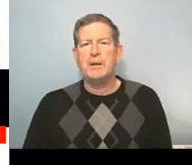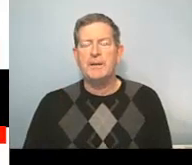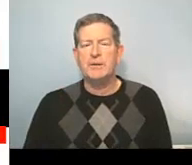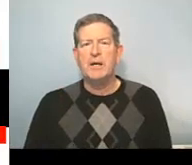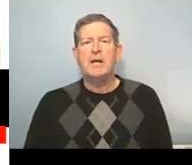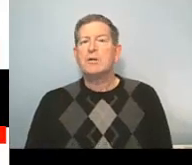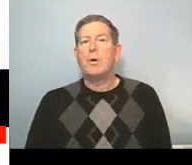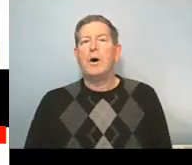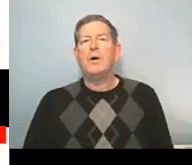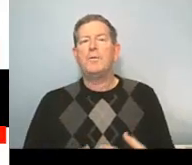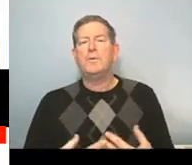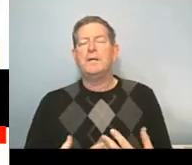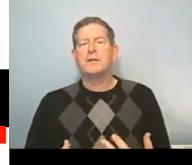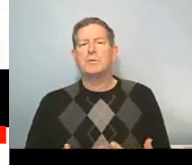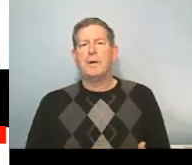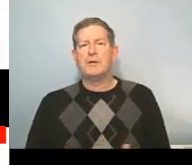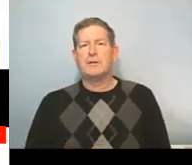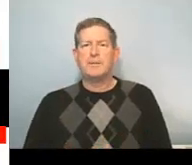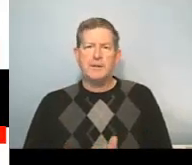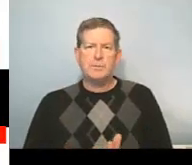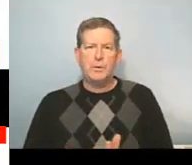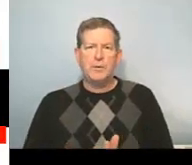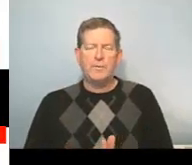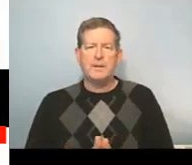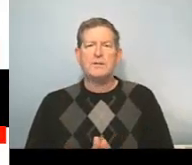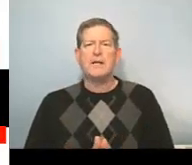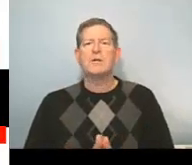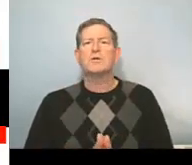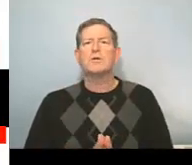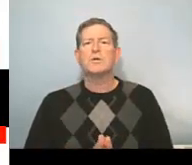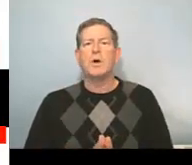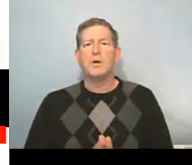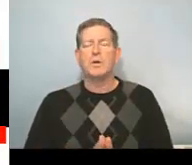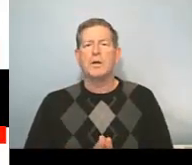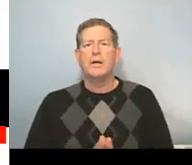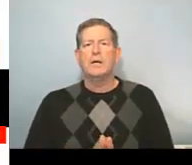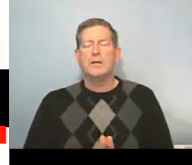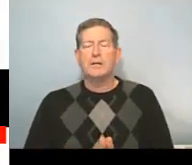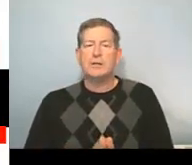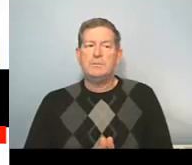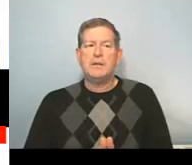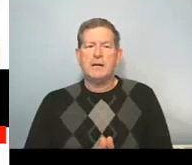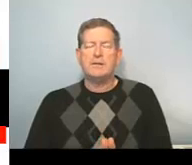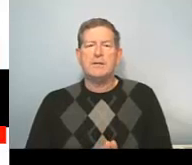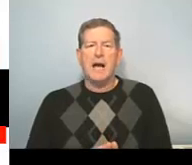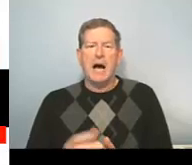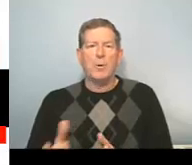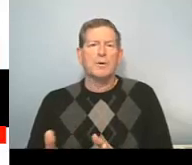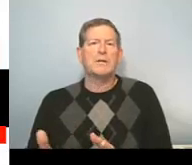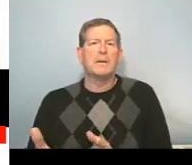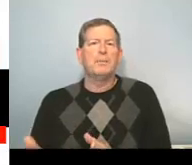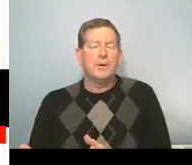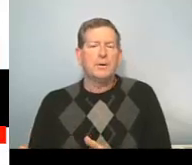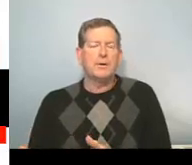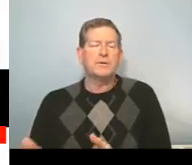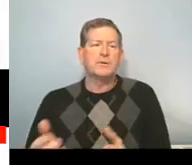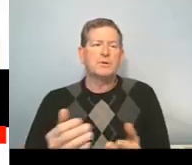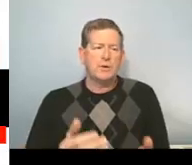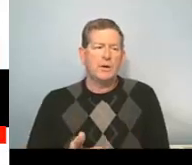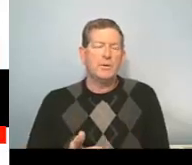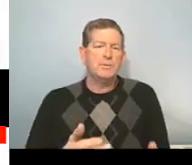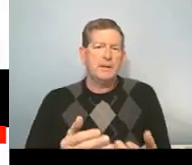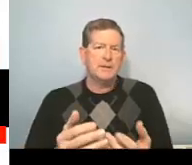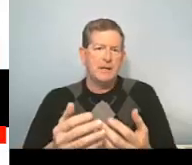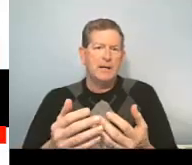need to explain this. So all through these expressions up to this point, we've been saying son. This is because the hours are plural. And